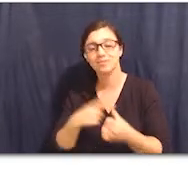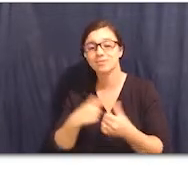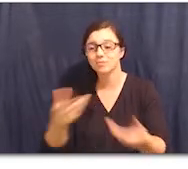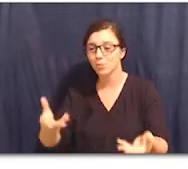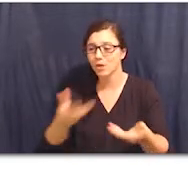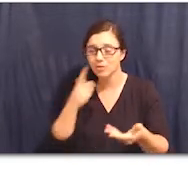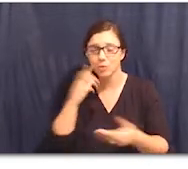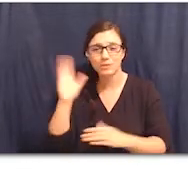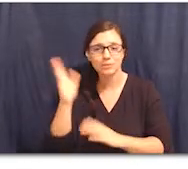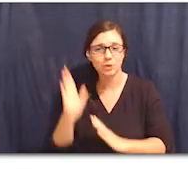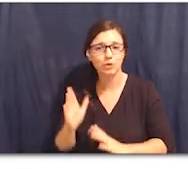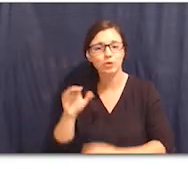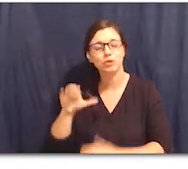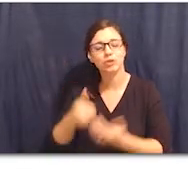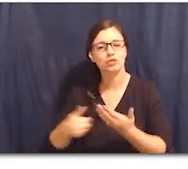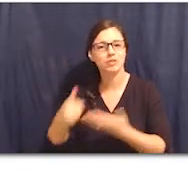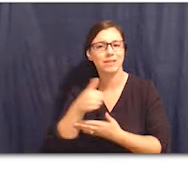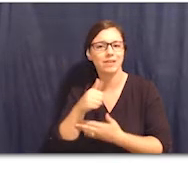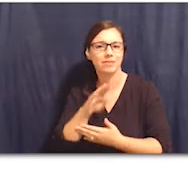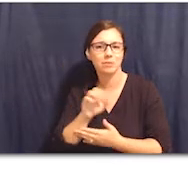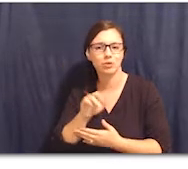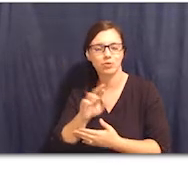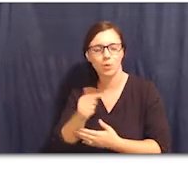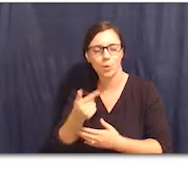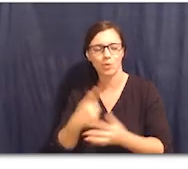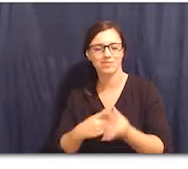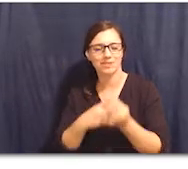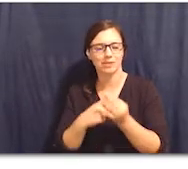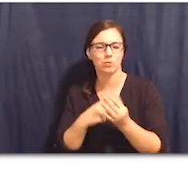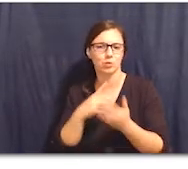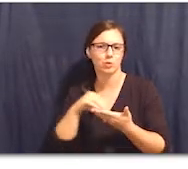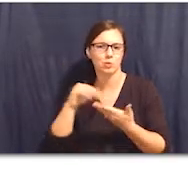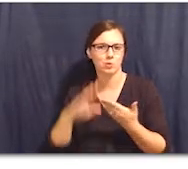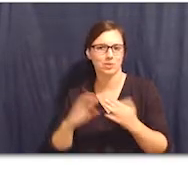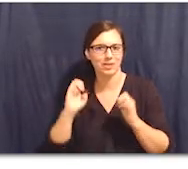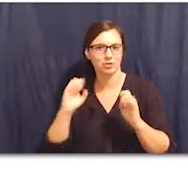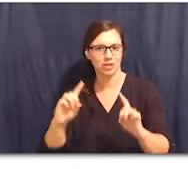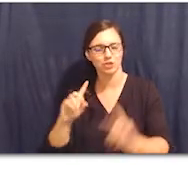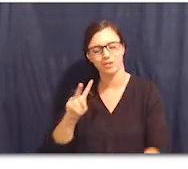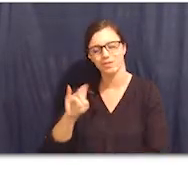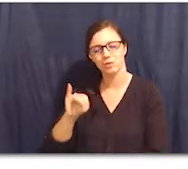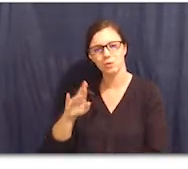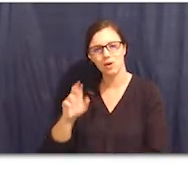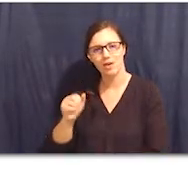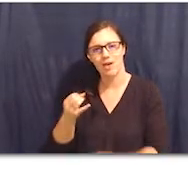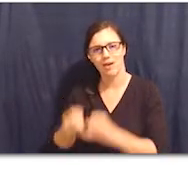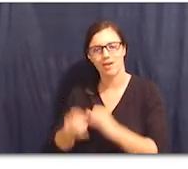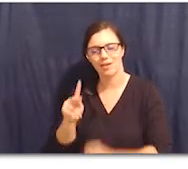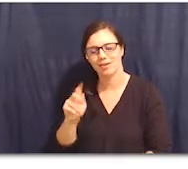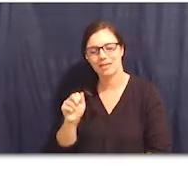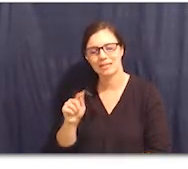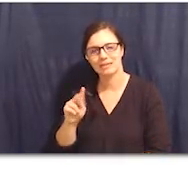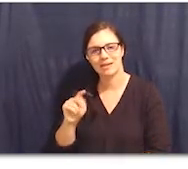speaker, Chief of the Bureau of Exceptional Student Education, Victoria Gaitanis.